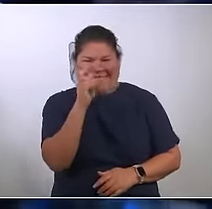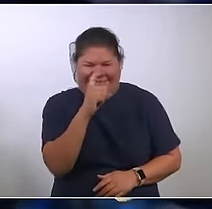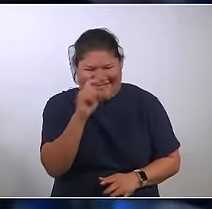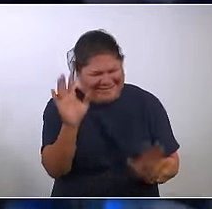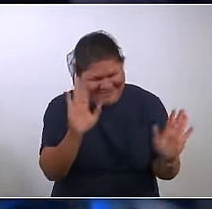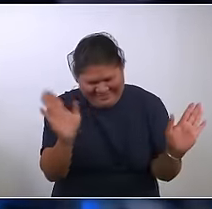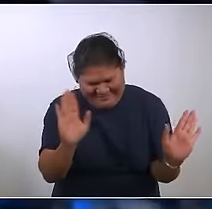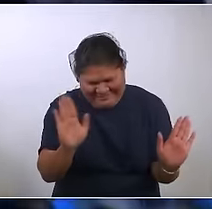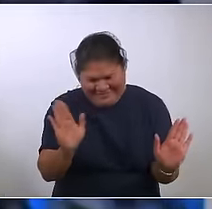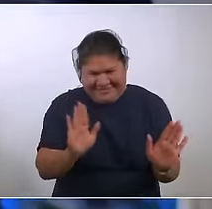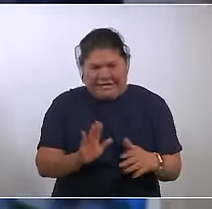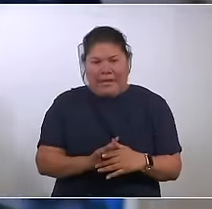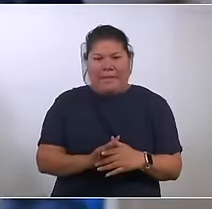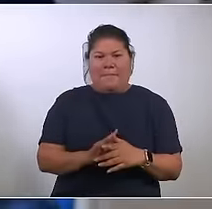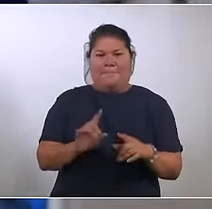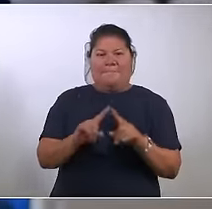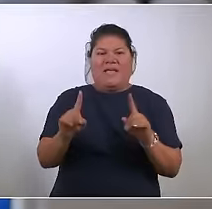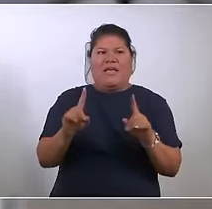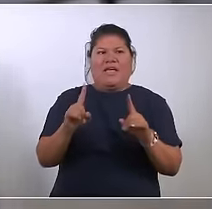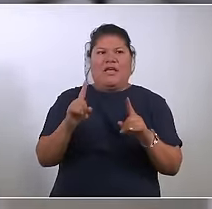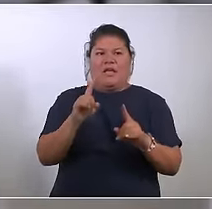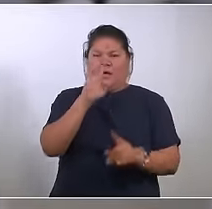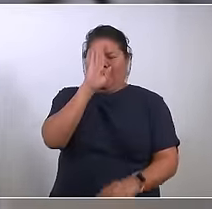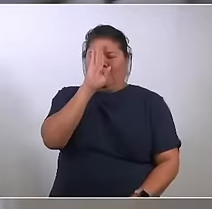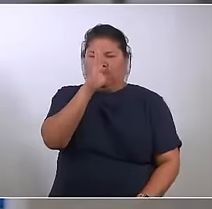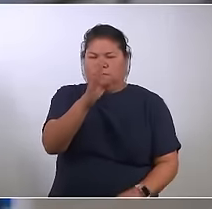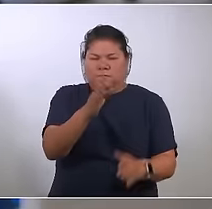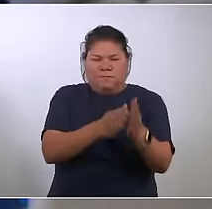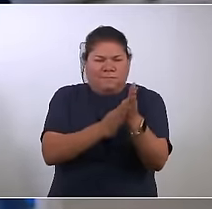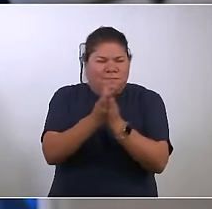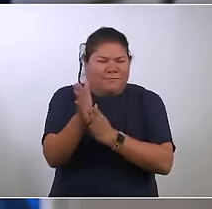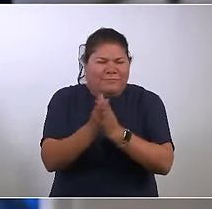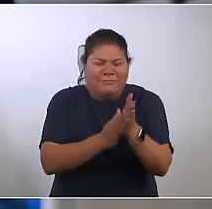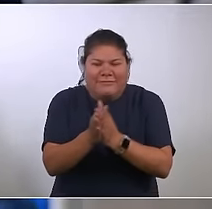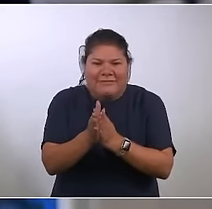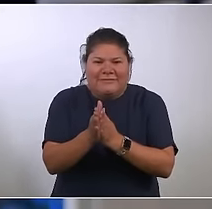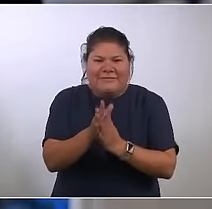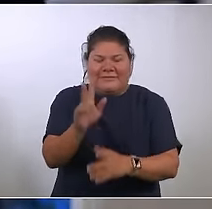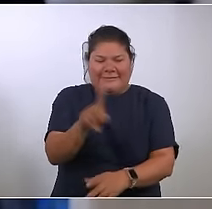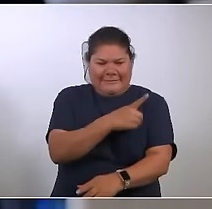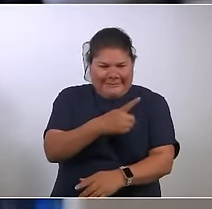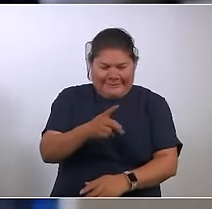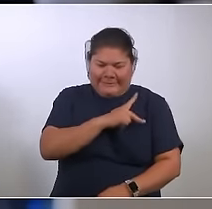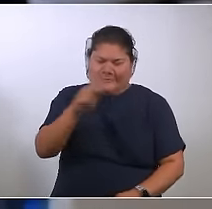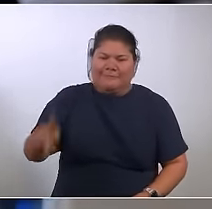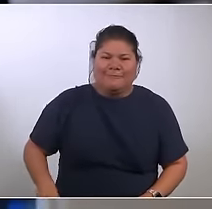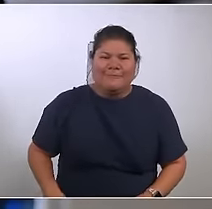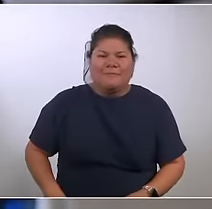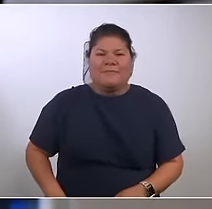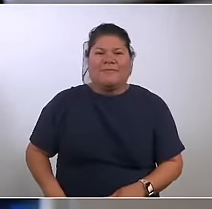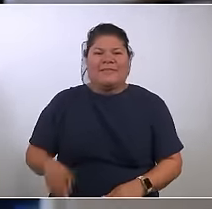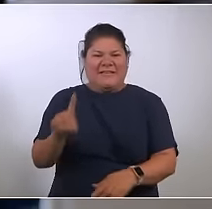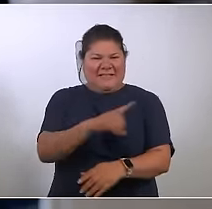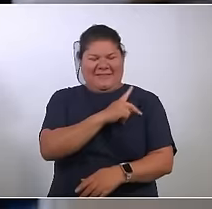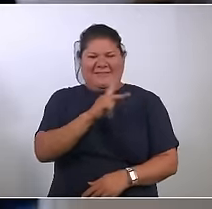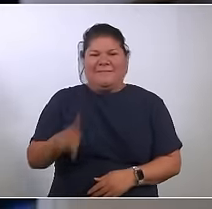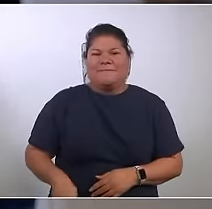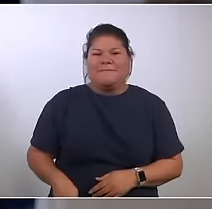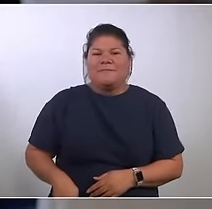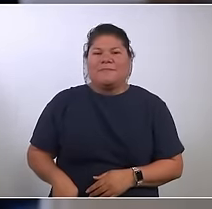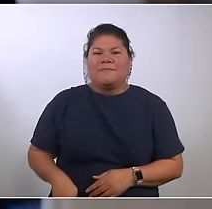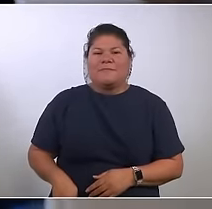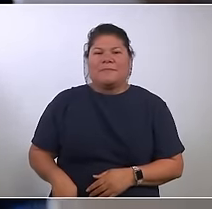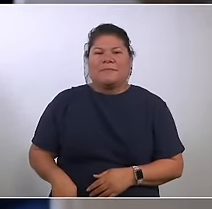No eran que estaban tan feos. It's just that they were determined. Sino que estaban determinados. David is king. David es rey. David is king. David es